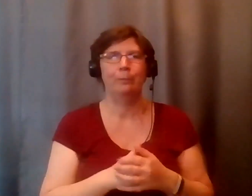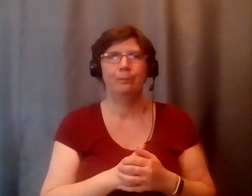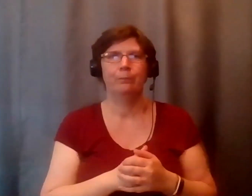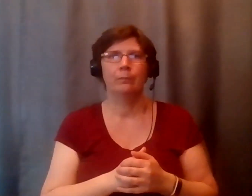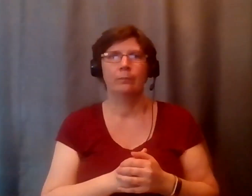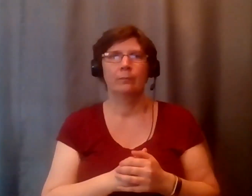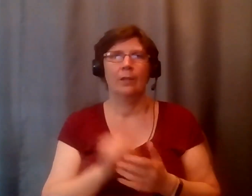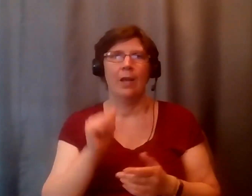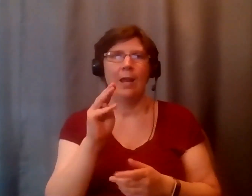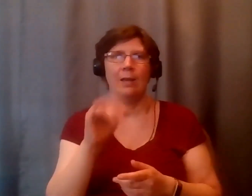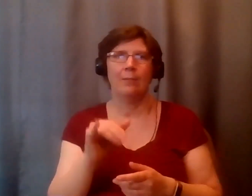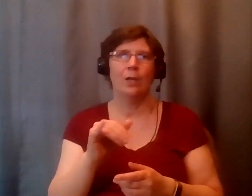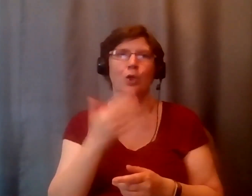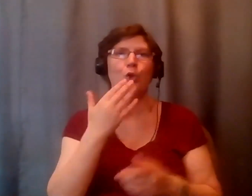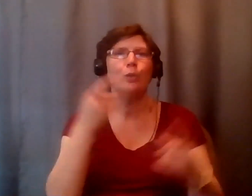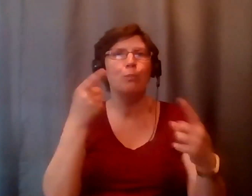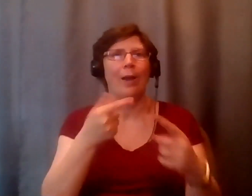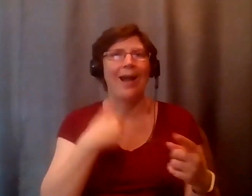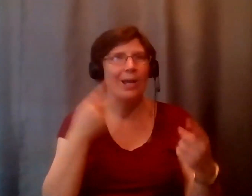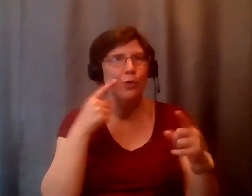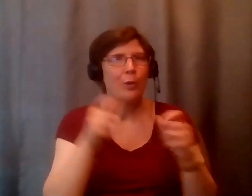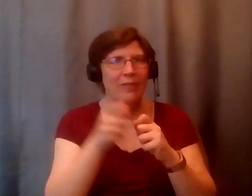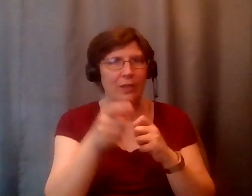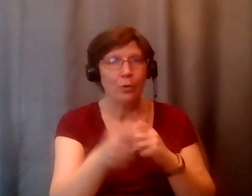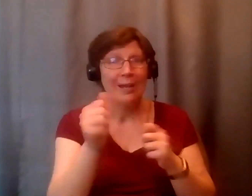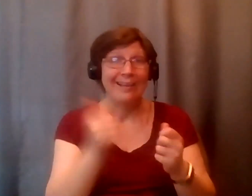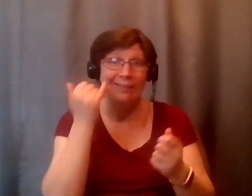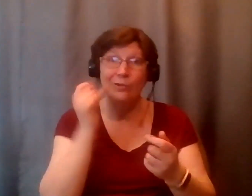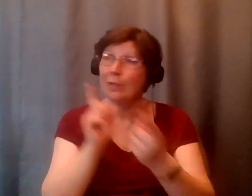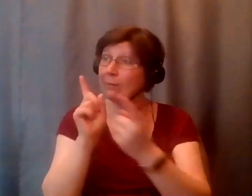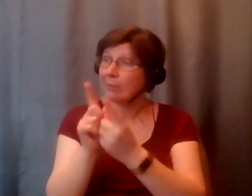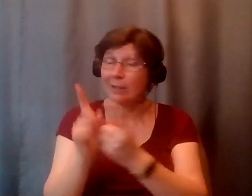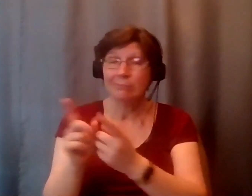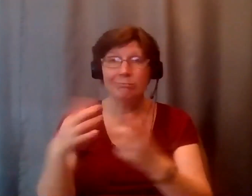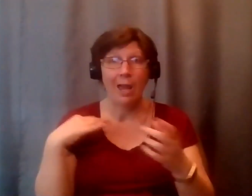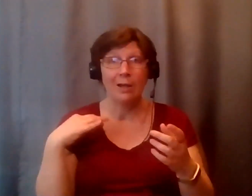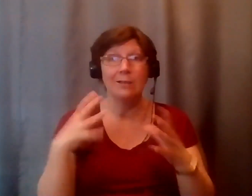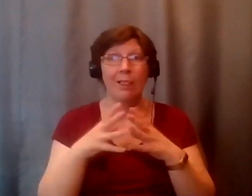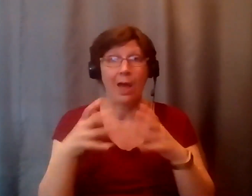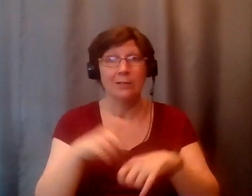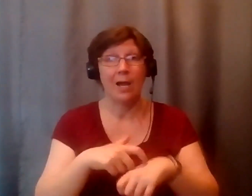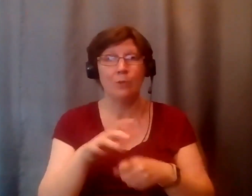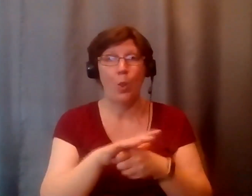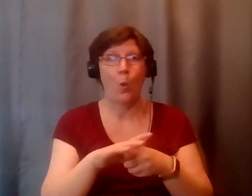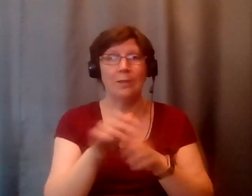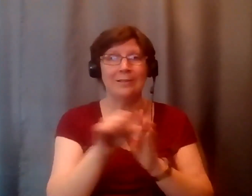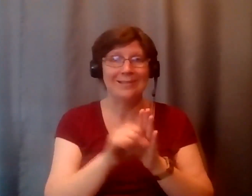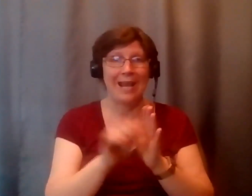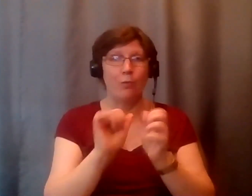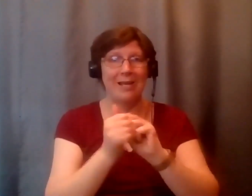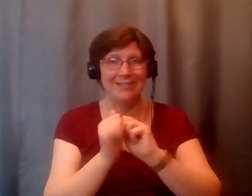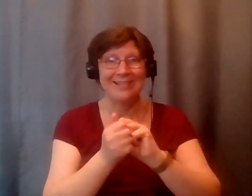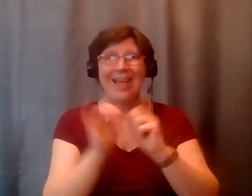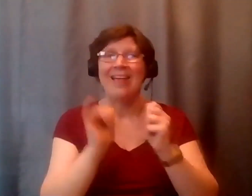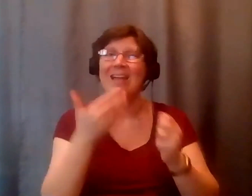and Amy, you raised a good point. So I agree with you. If you can meet candidates, and a lot of times, especially on local and state races, that's the